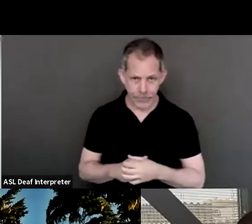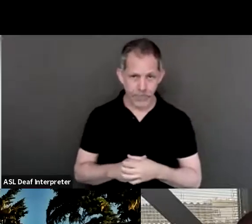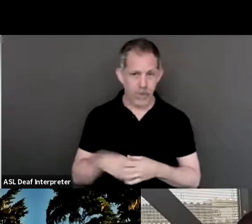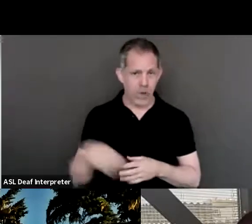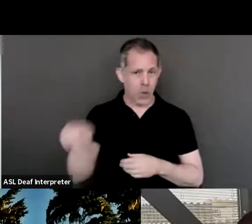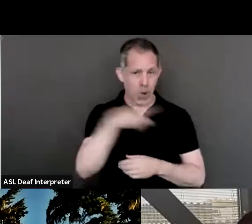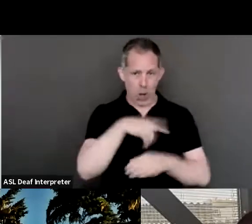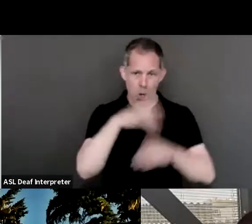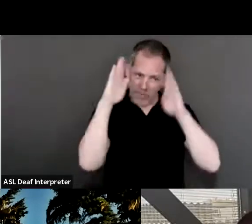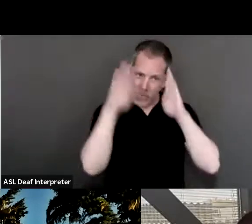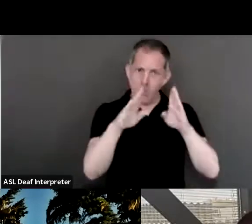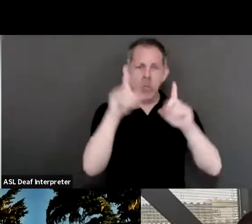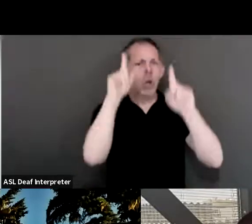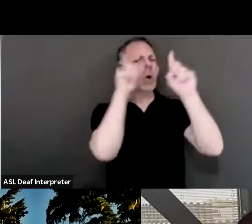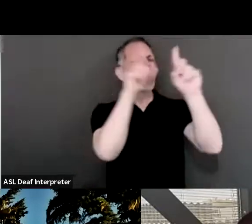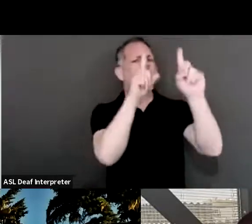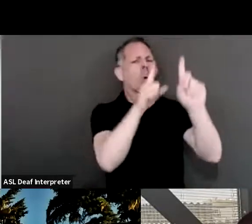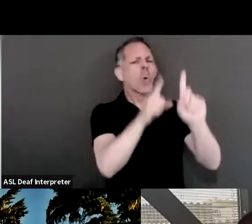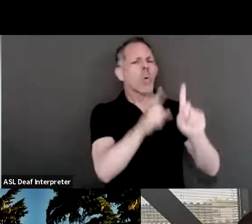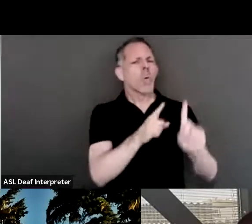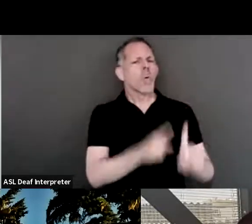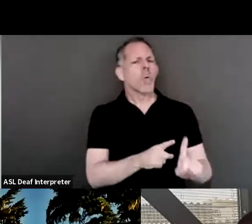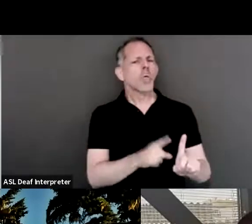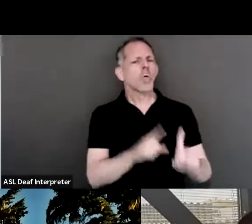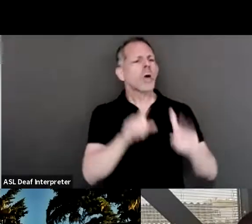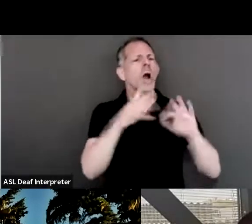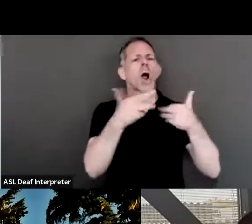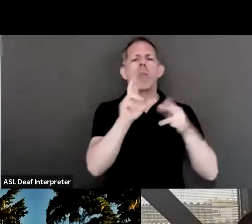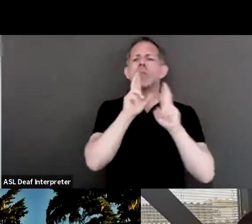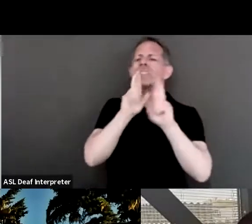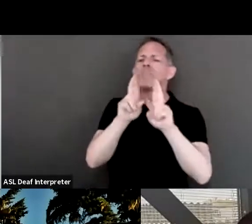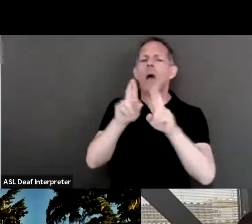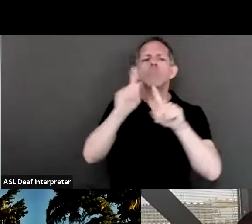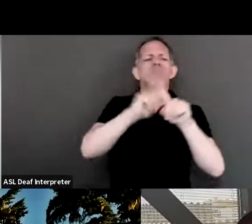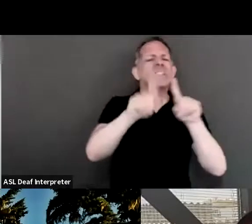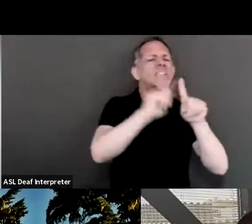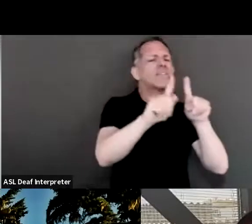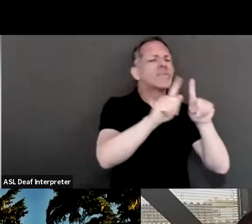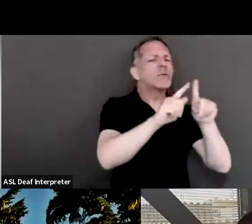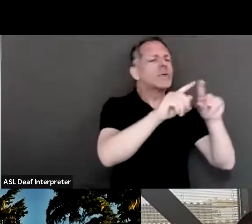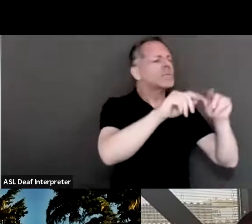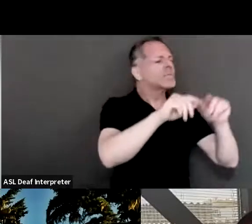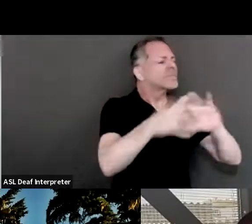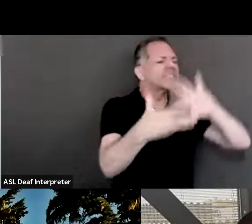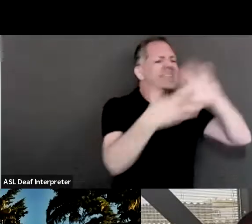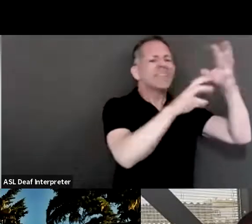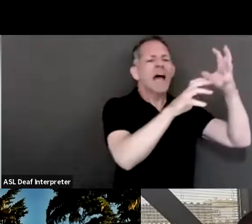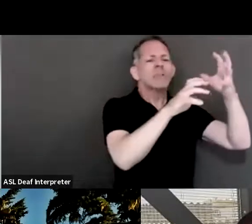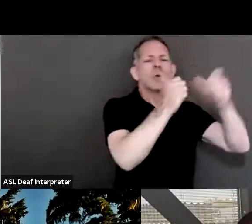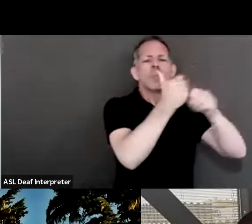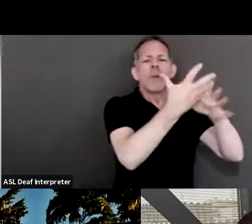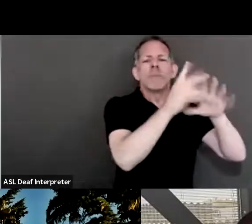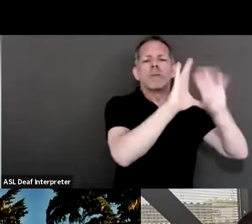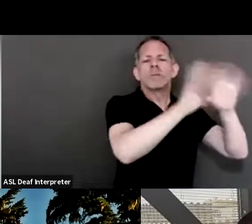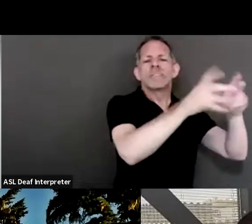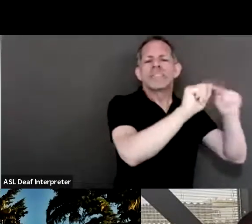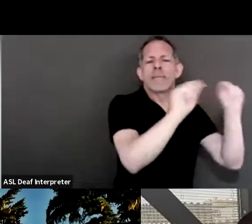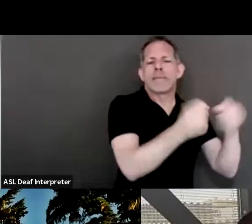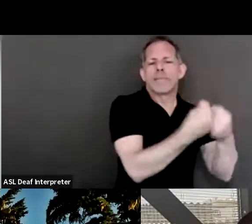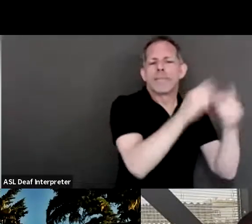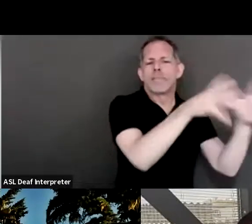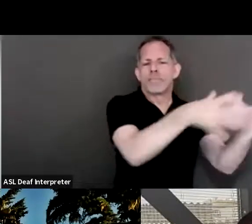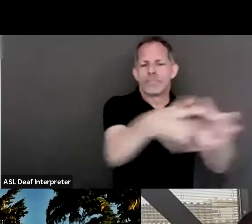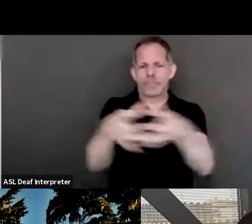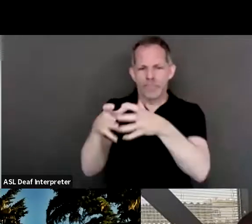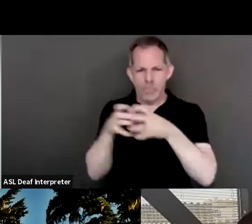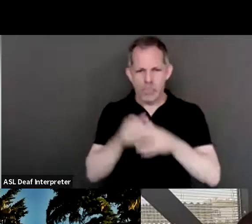all types of disasters. And so that system actually informed some of the work that we were doing with the pandemic.